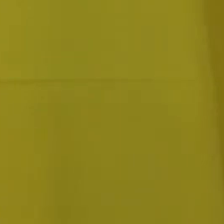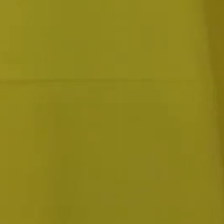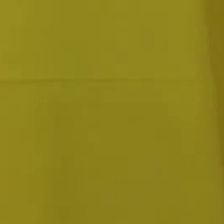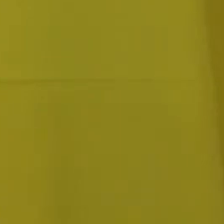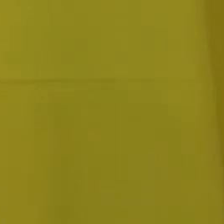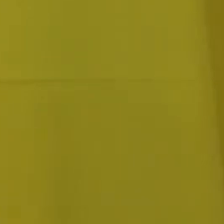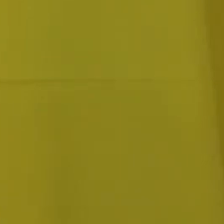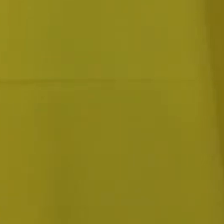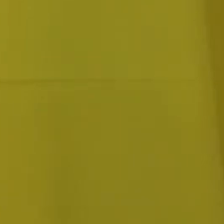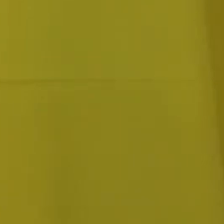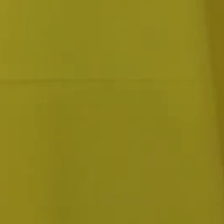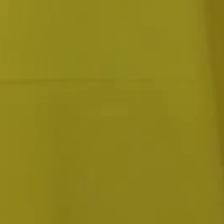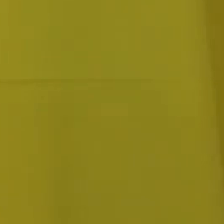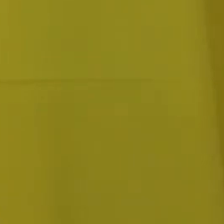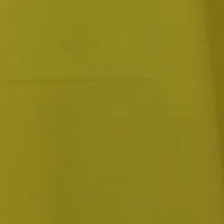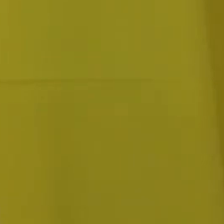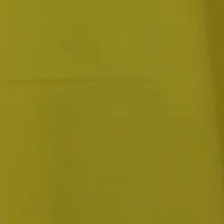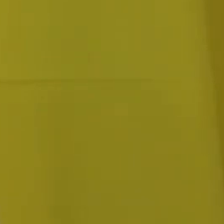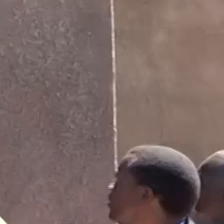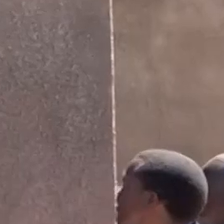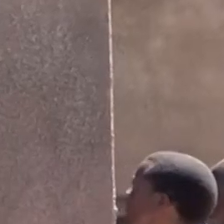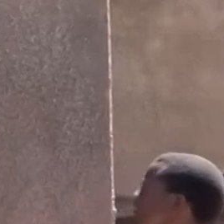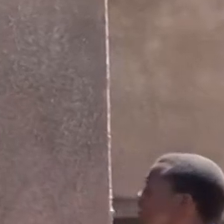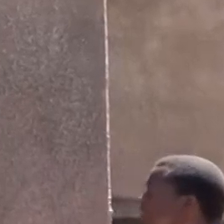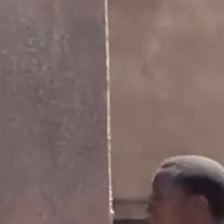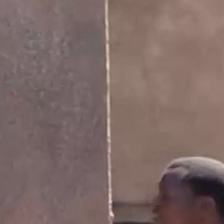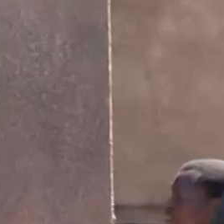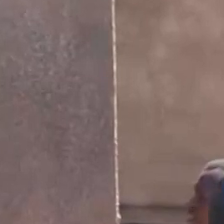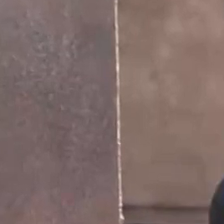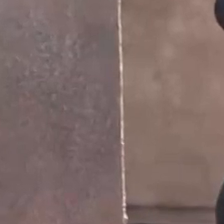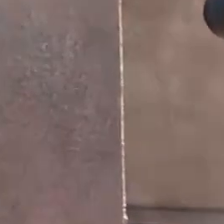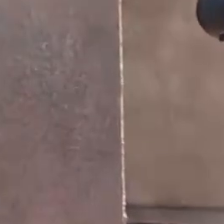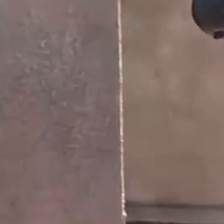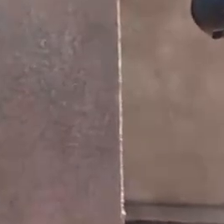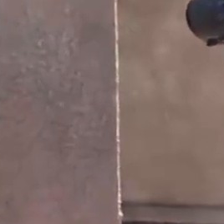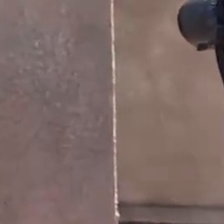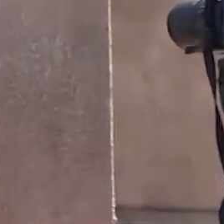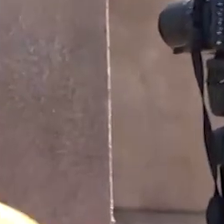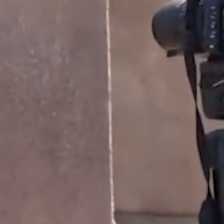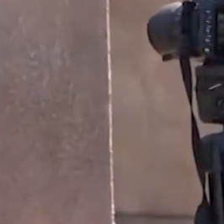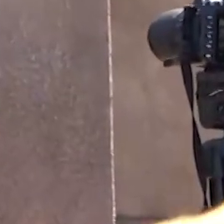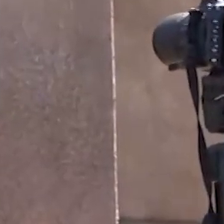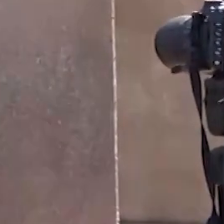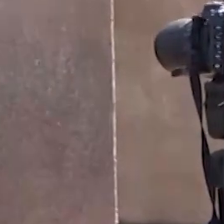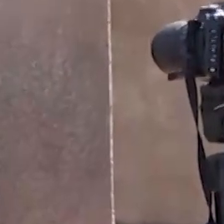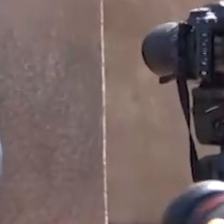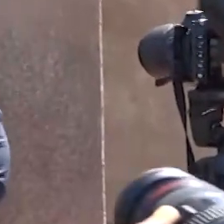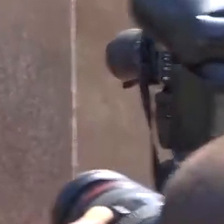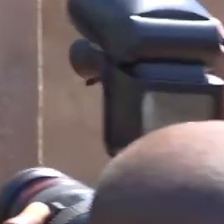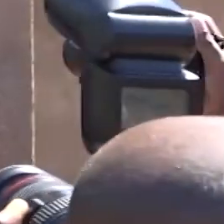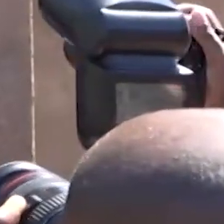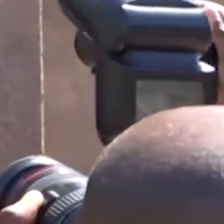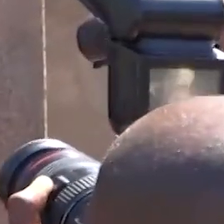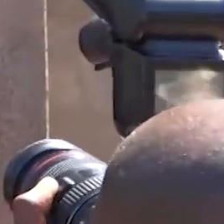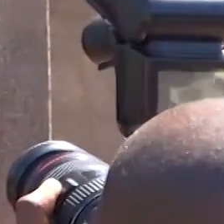to invoke the support that is necessary. As President Hichilema concludes his visit to the Mongo Central